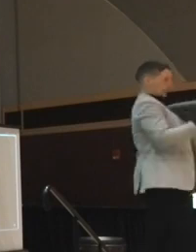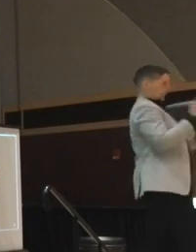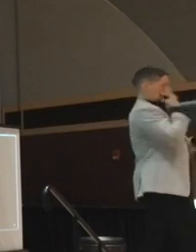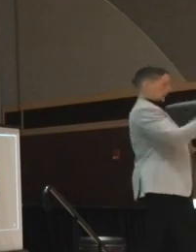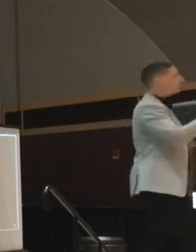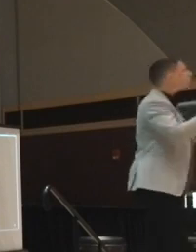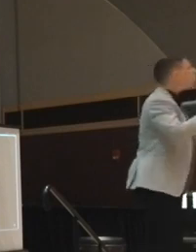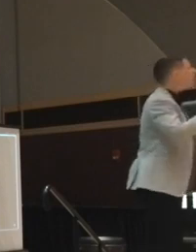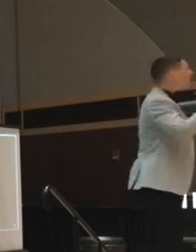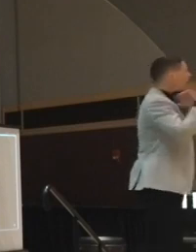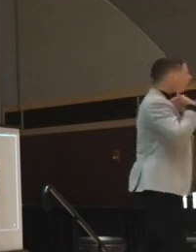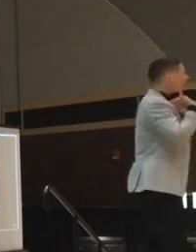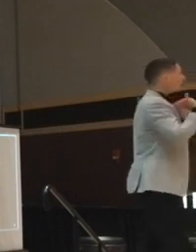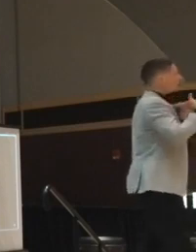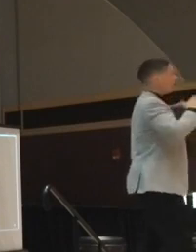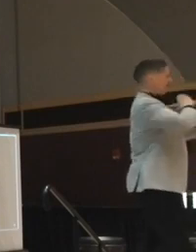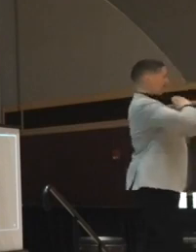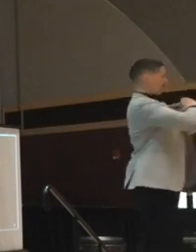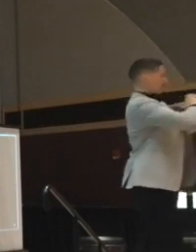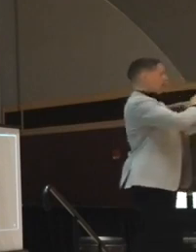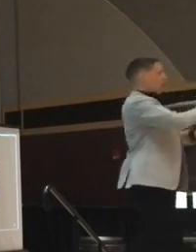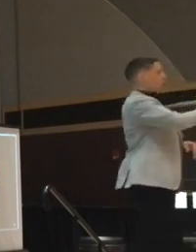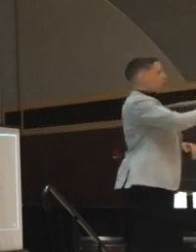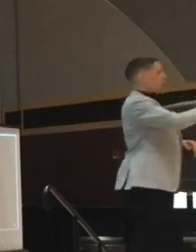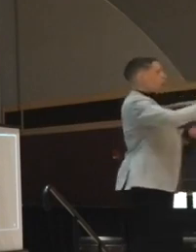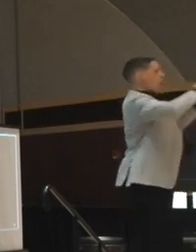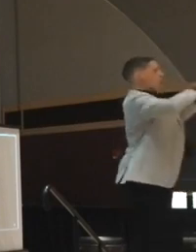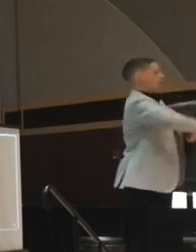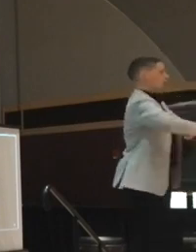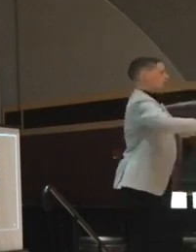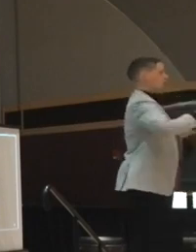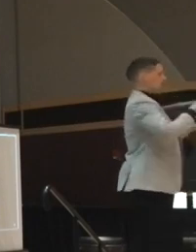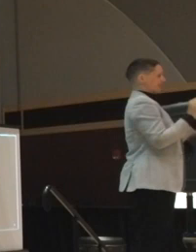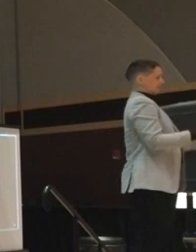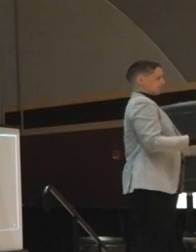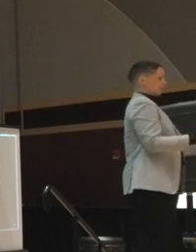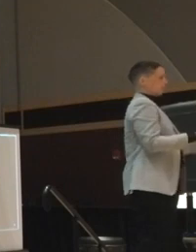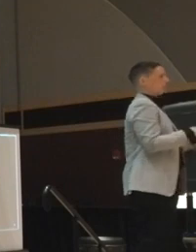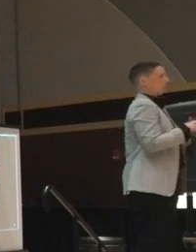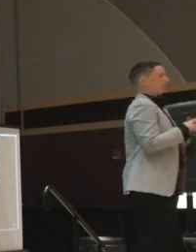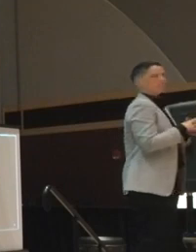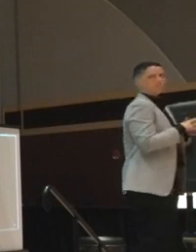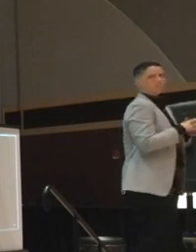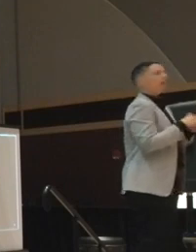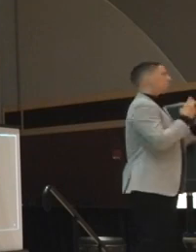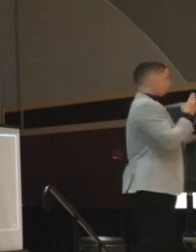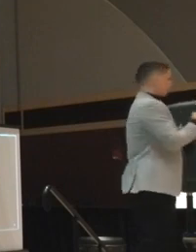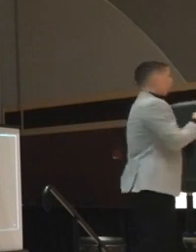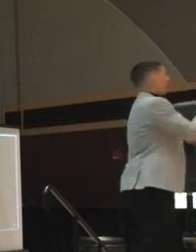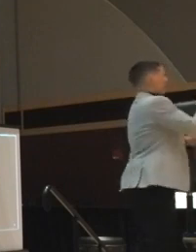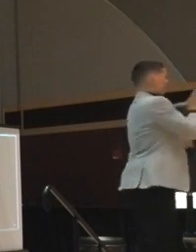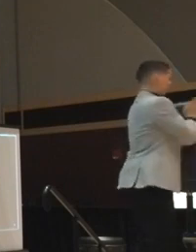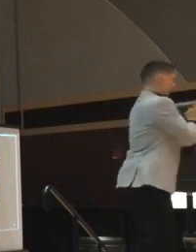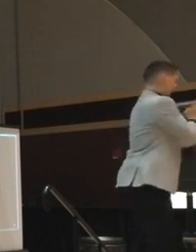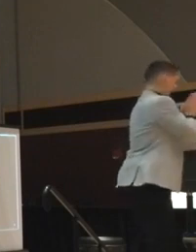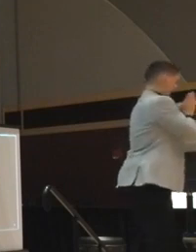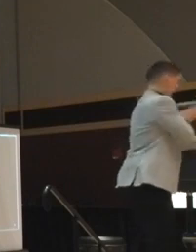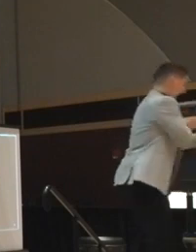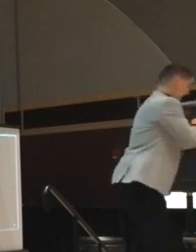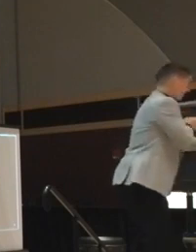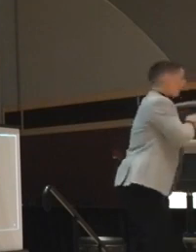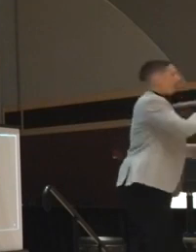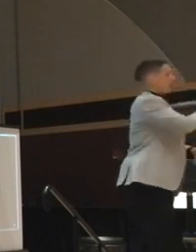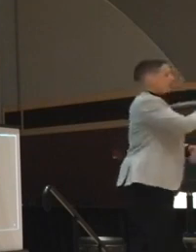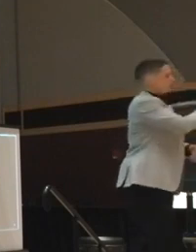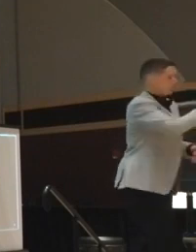they wired their anti-stall system. What does anti-stall system spell? Anti-stall system. I think a